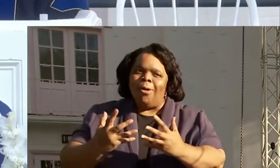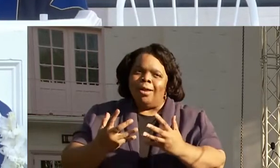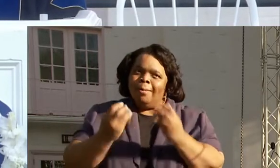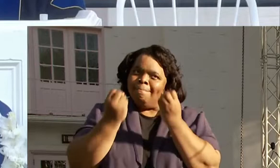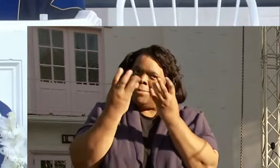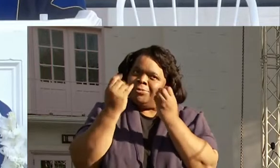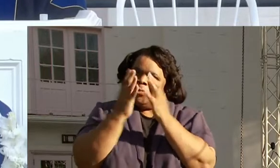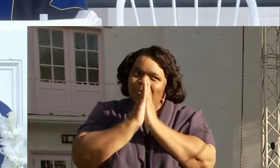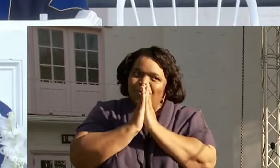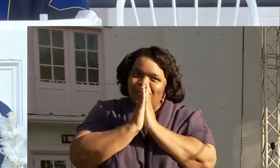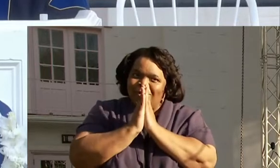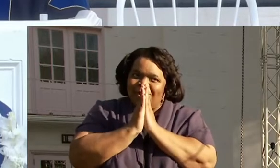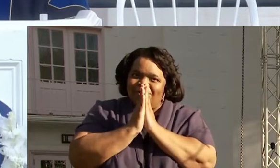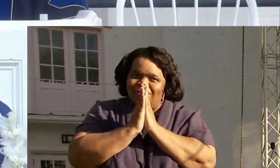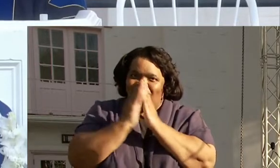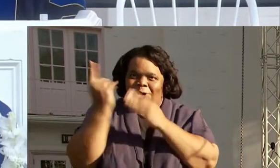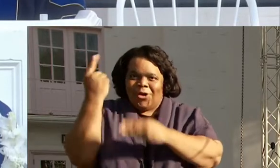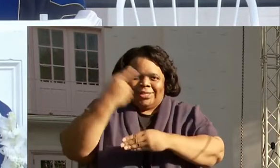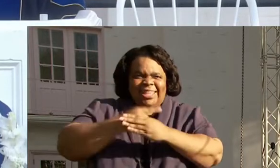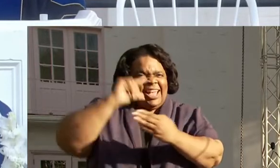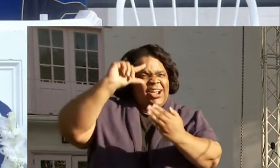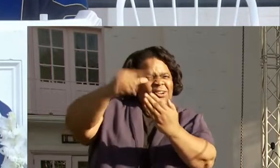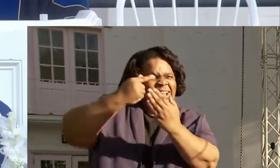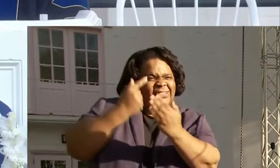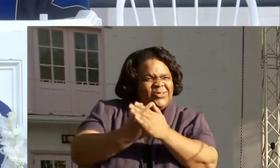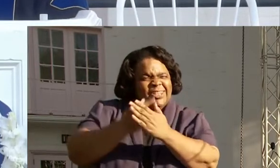much-prayed-for day, Commencement